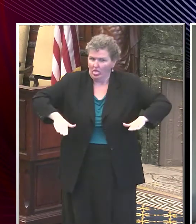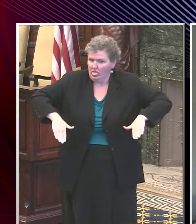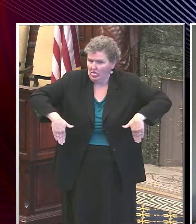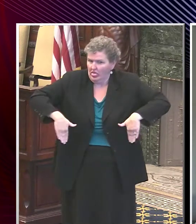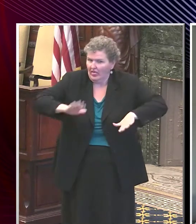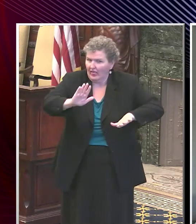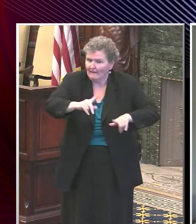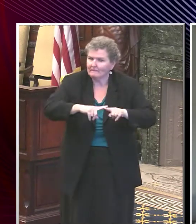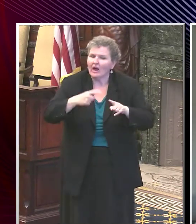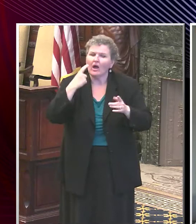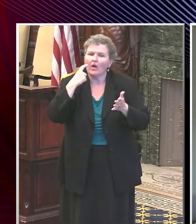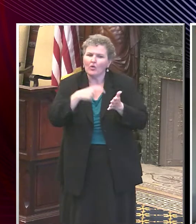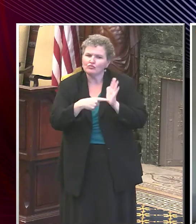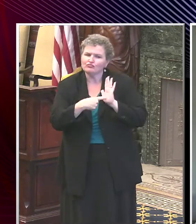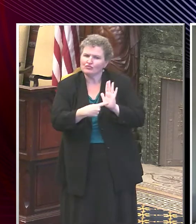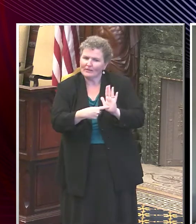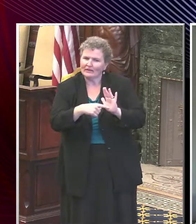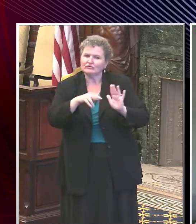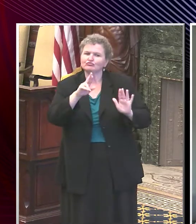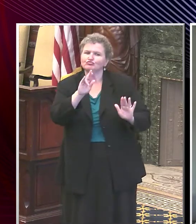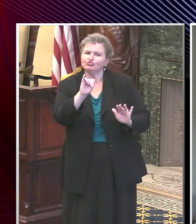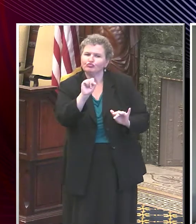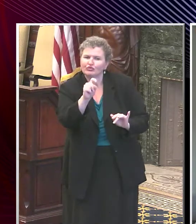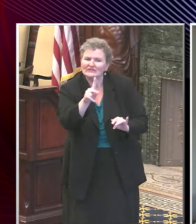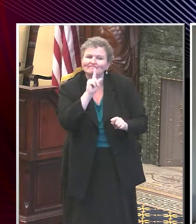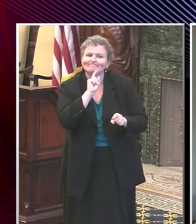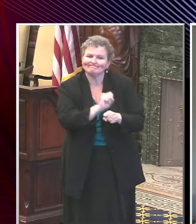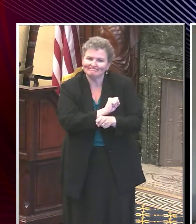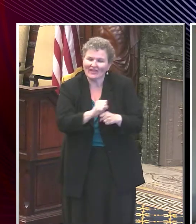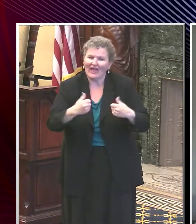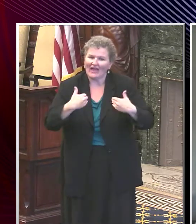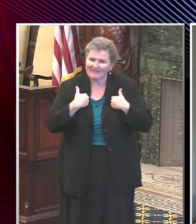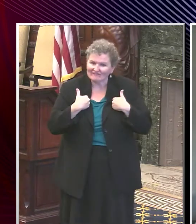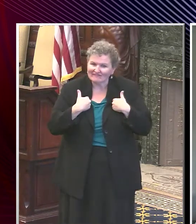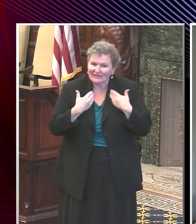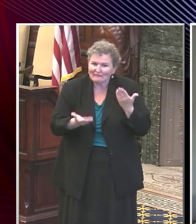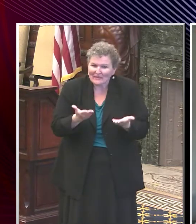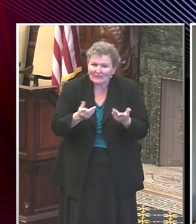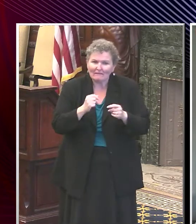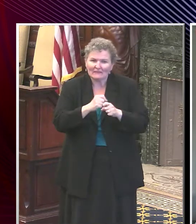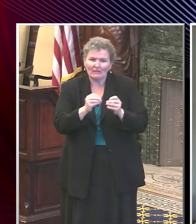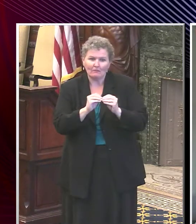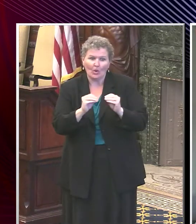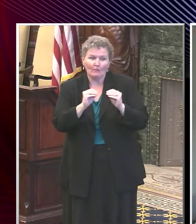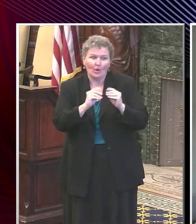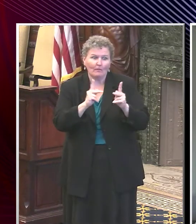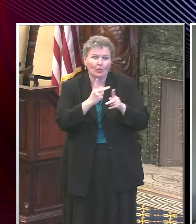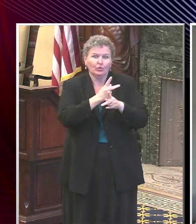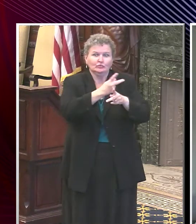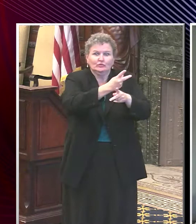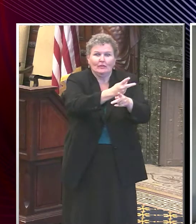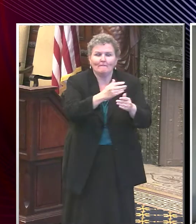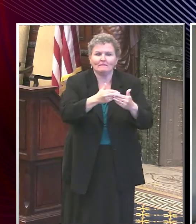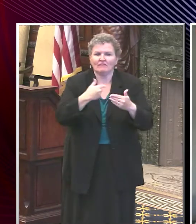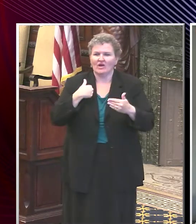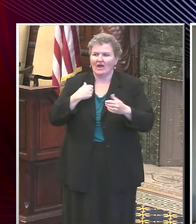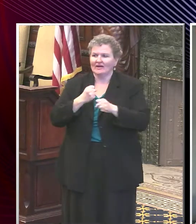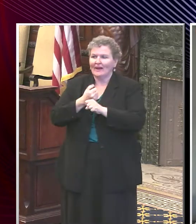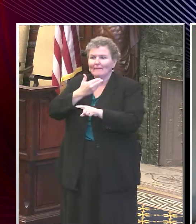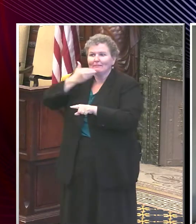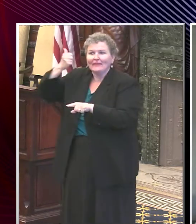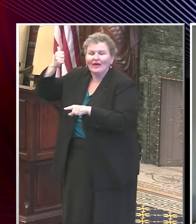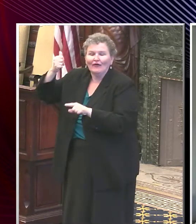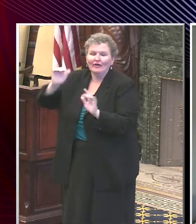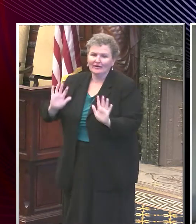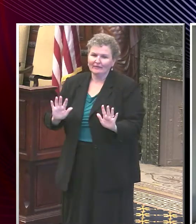represents a period of genuine risk that the epidemic is likely to be worse before it gets better. Now I'd like to fill in where we